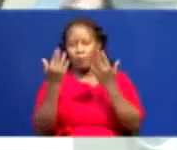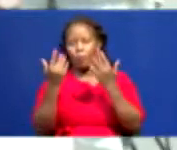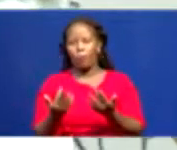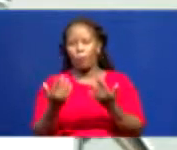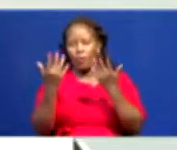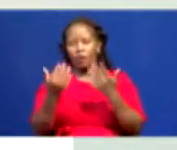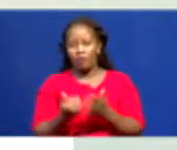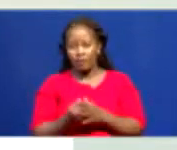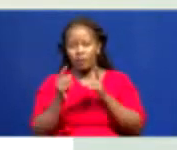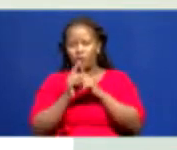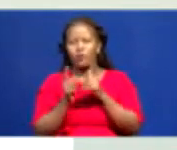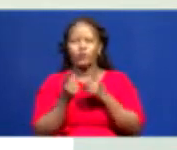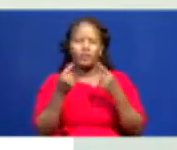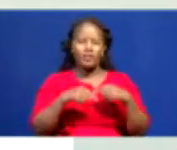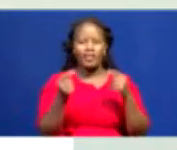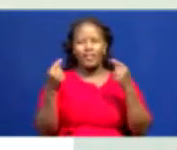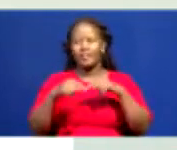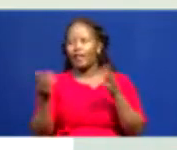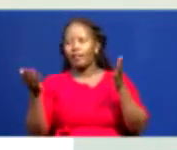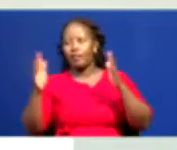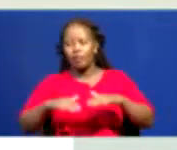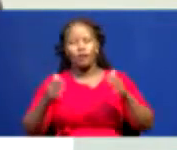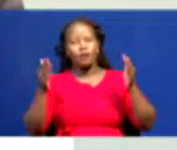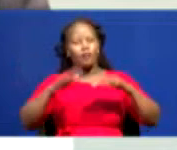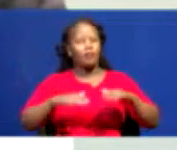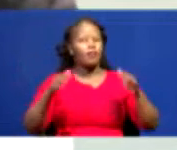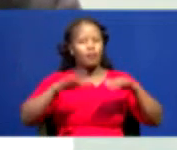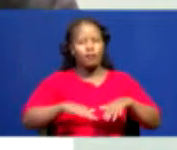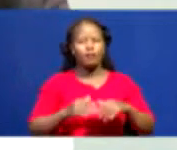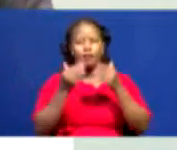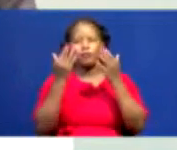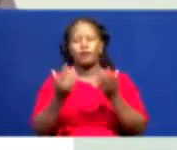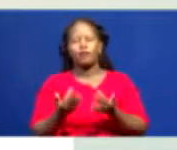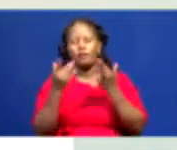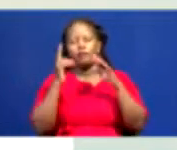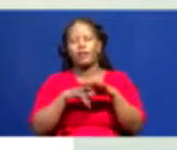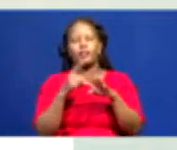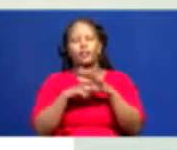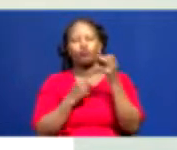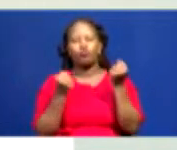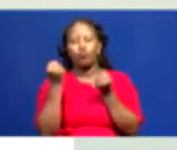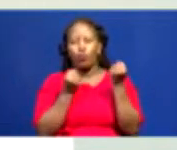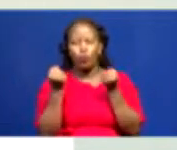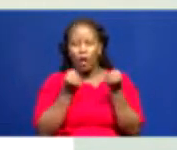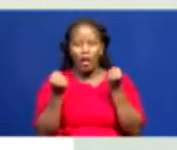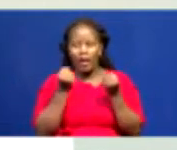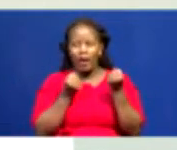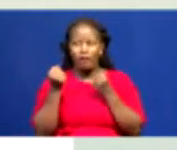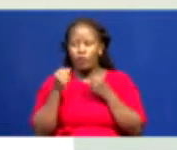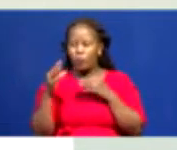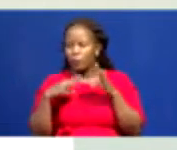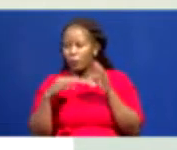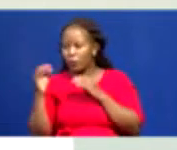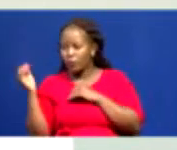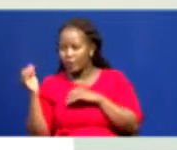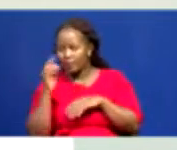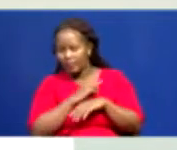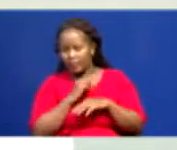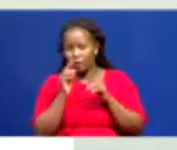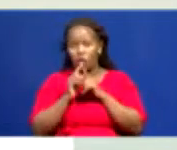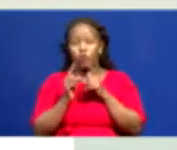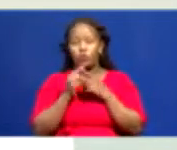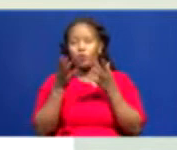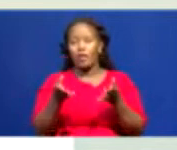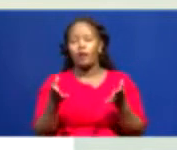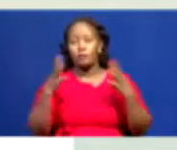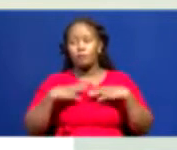battling that fire up until a few minutes ago, when the fire brigade vehicle just left the scene. And of course the